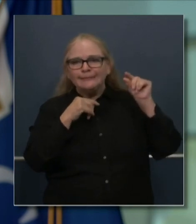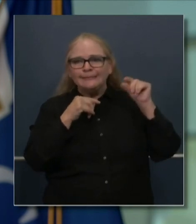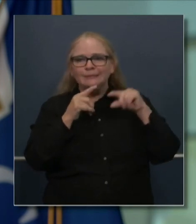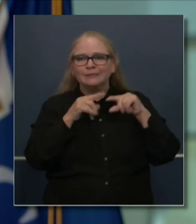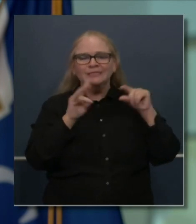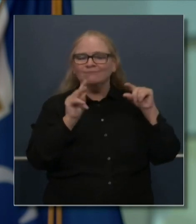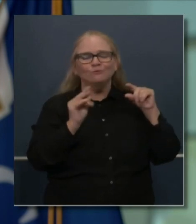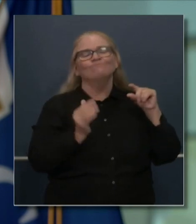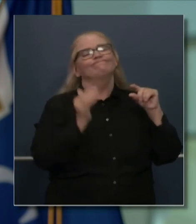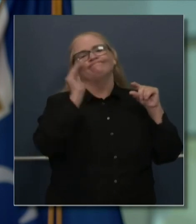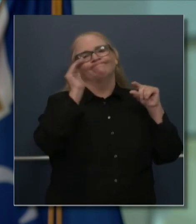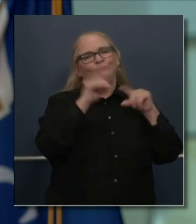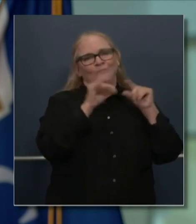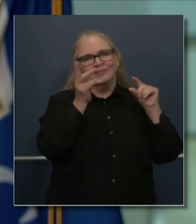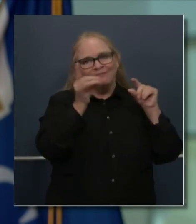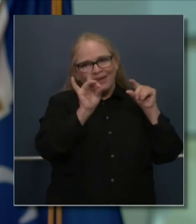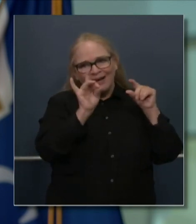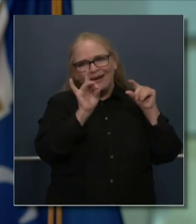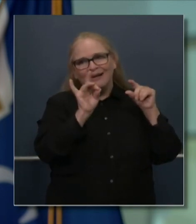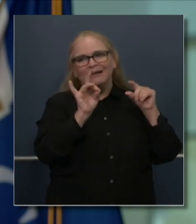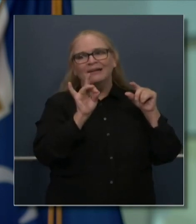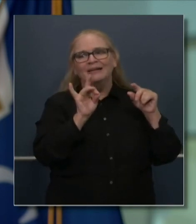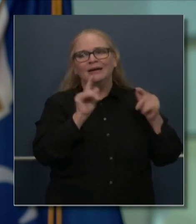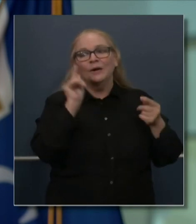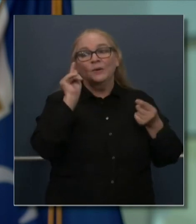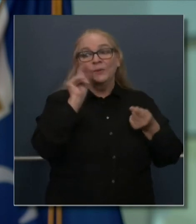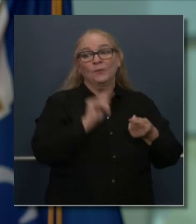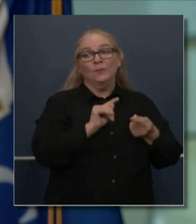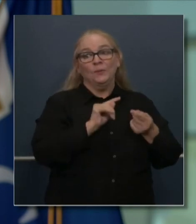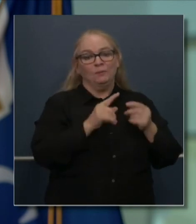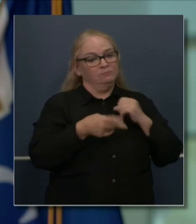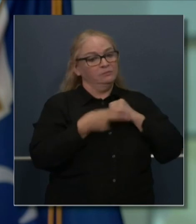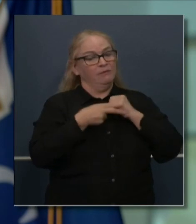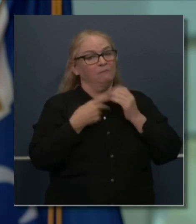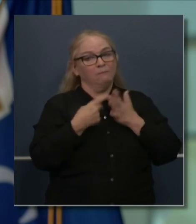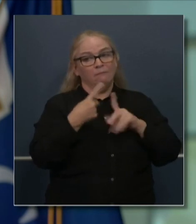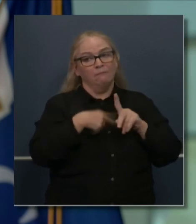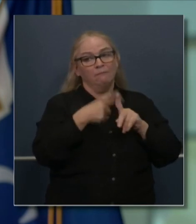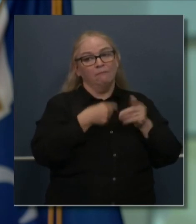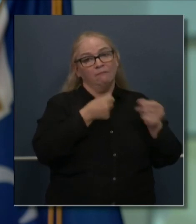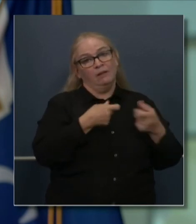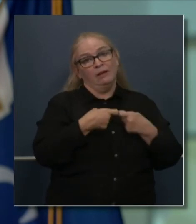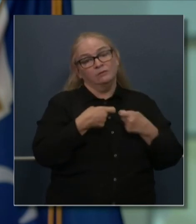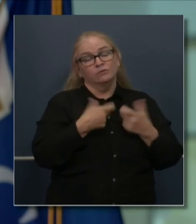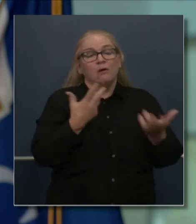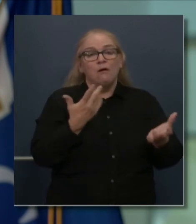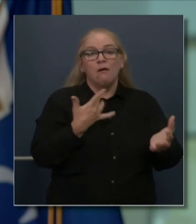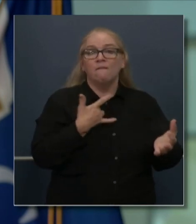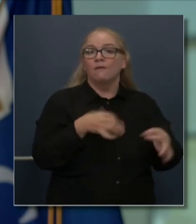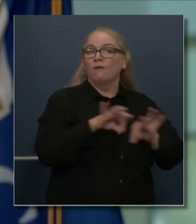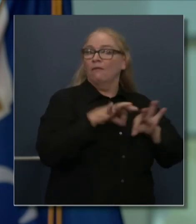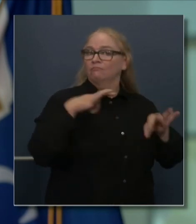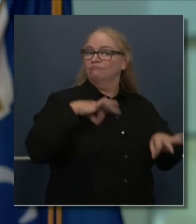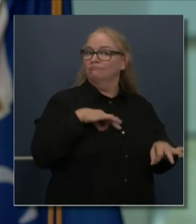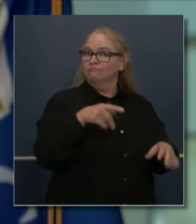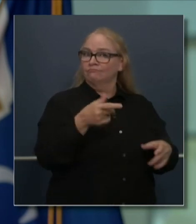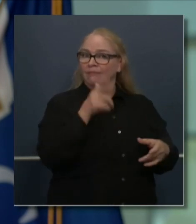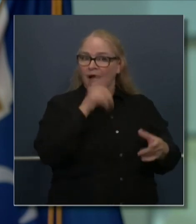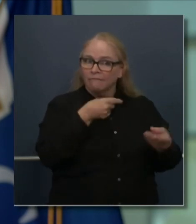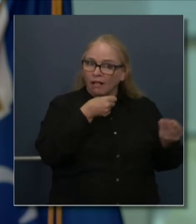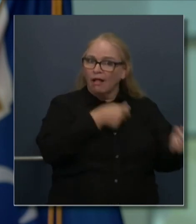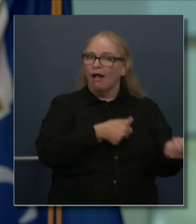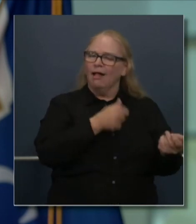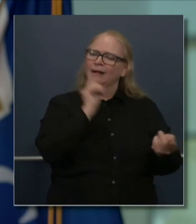20% of your cooling costs. And so every incremental thing you do in this space not only will help us in the